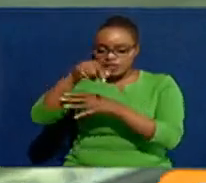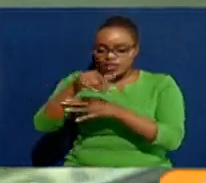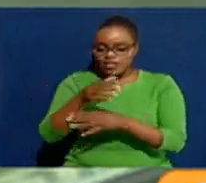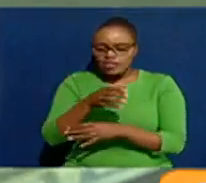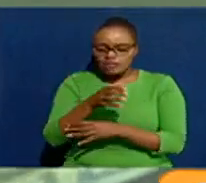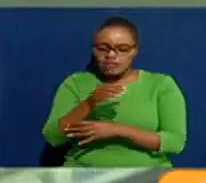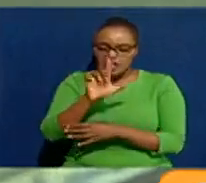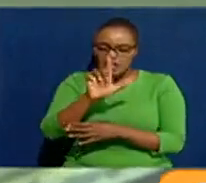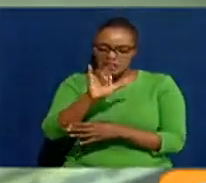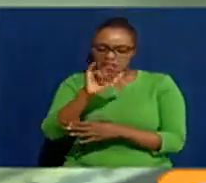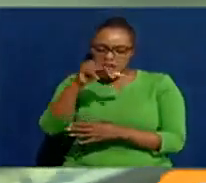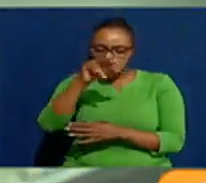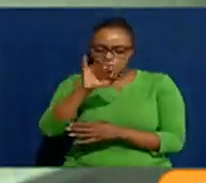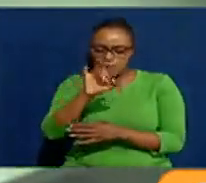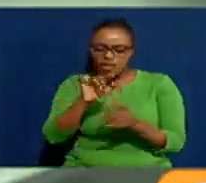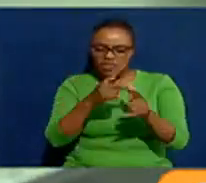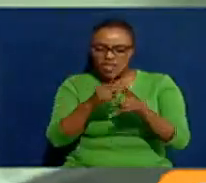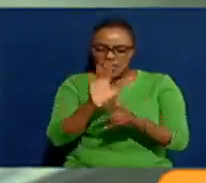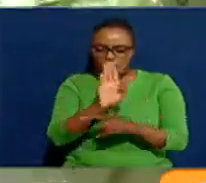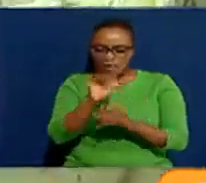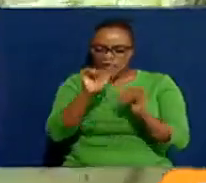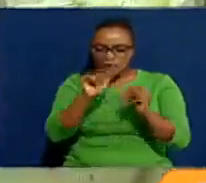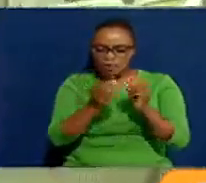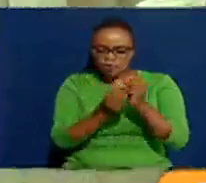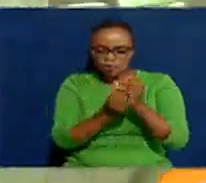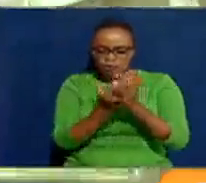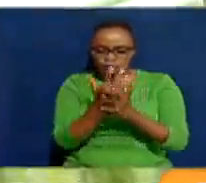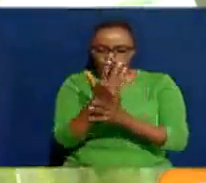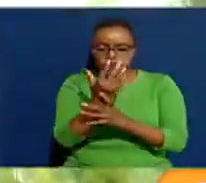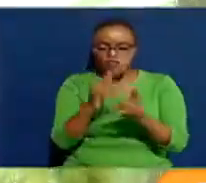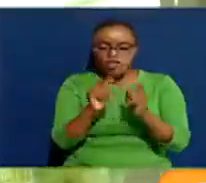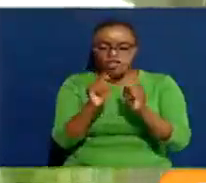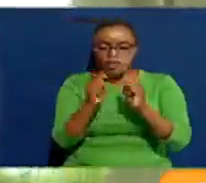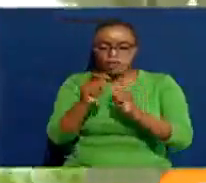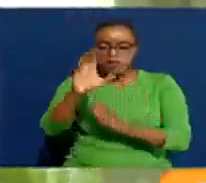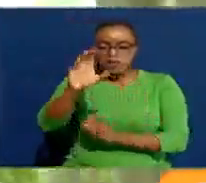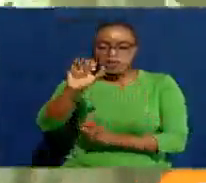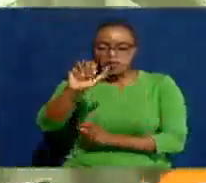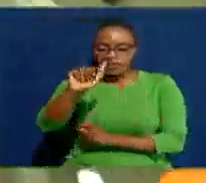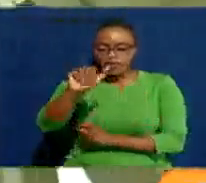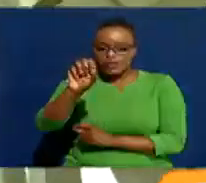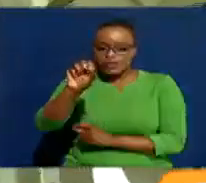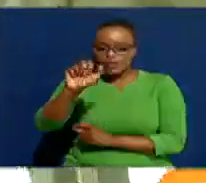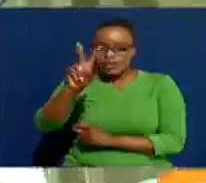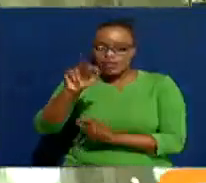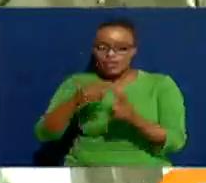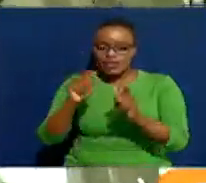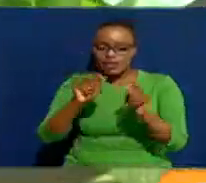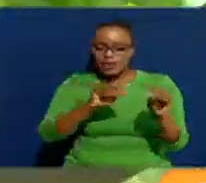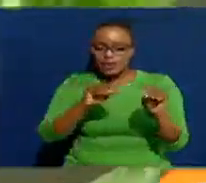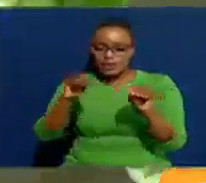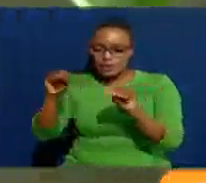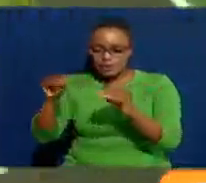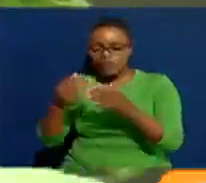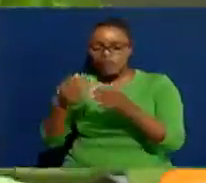things so that the bacteria can start throwing the genes in. The modified cassava organism is then transferred to the